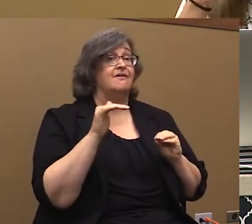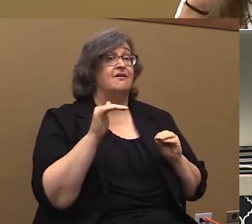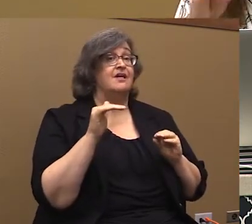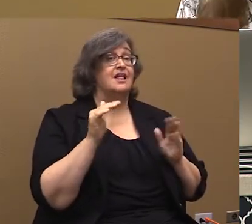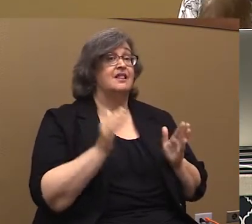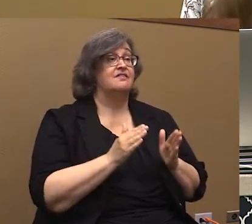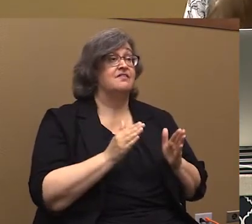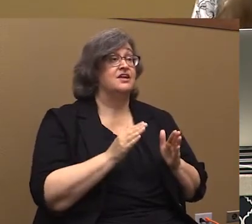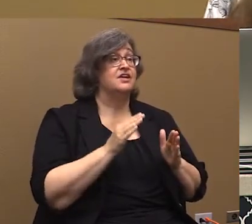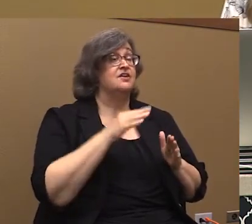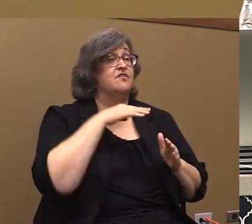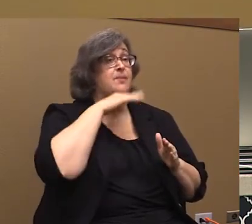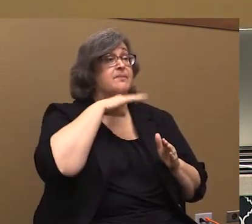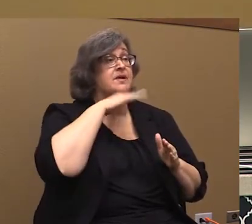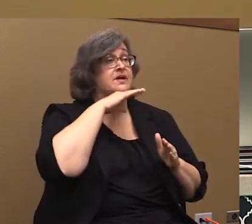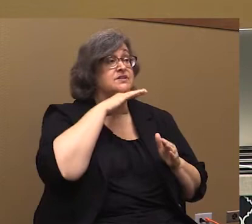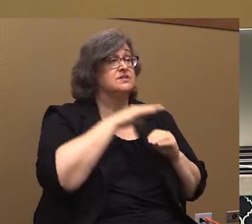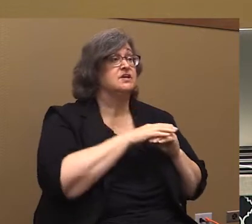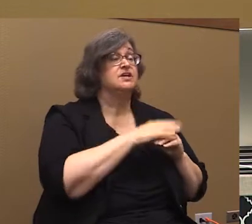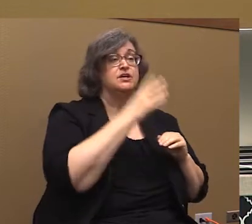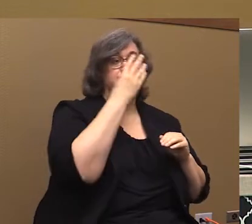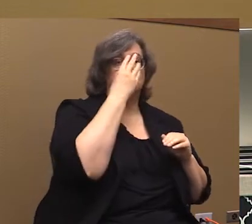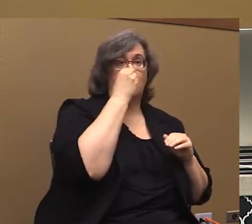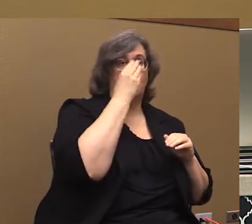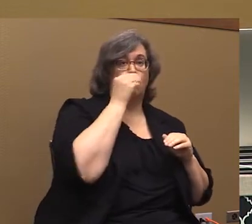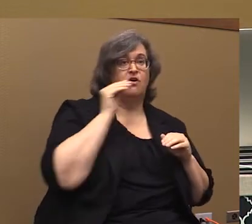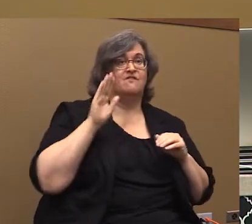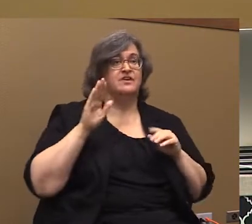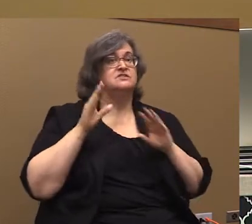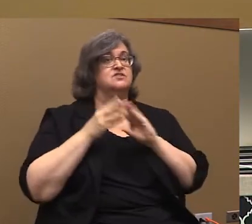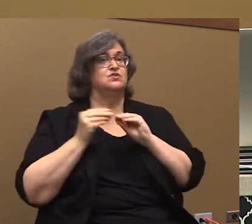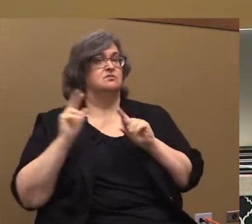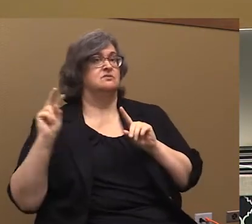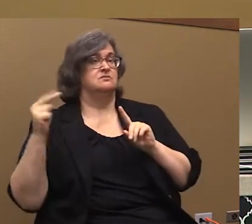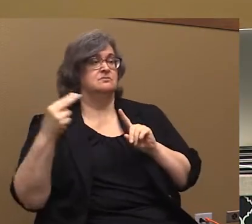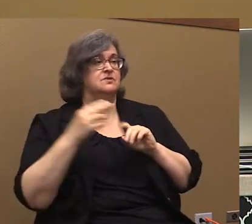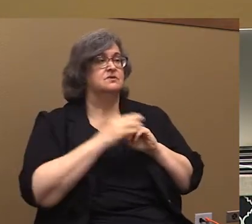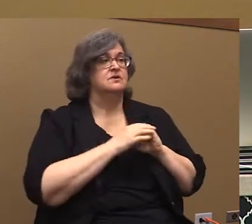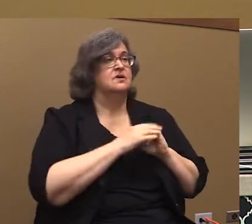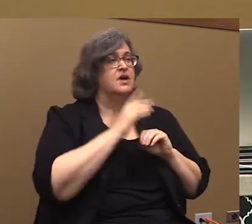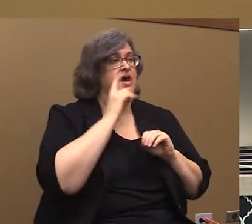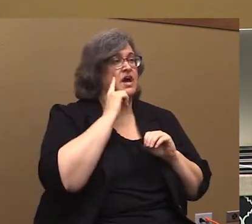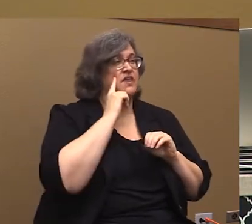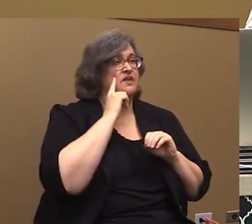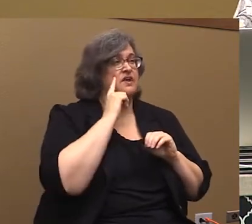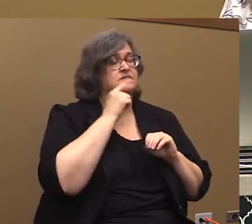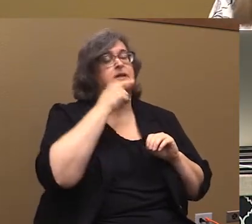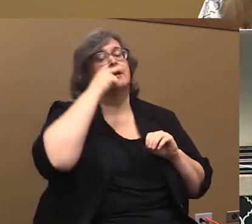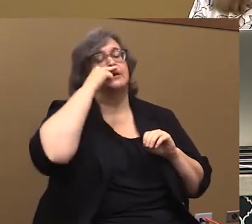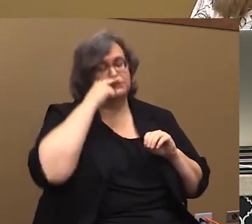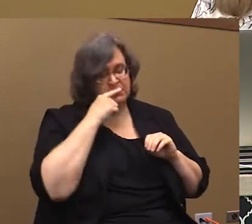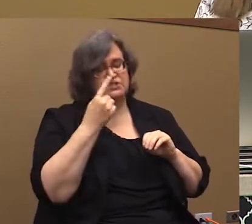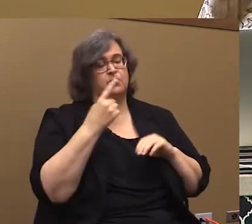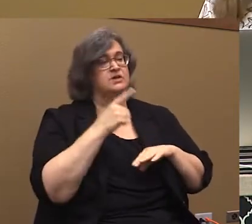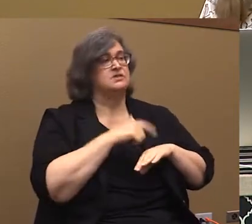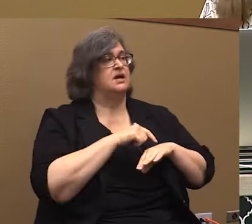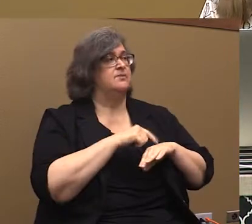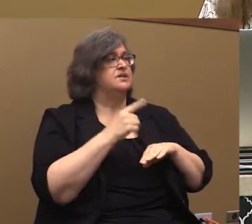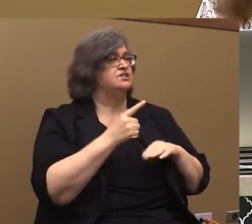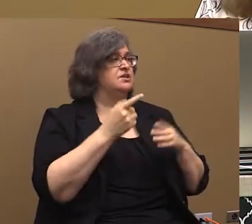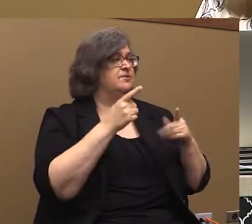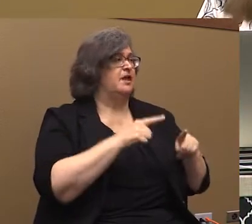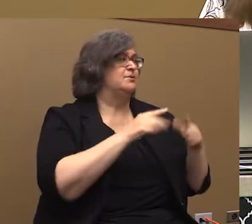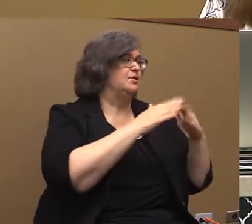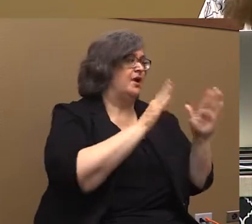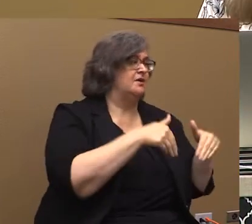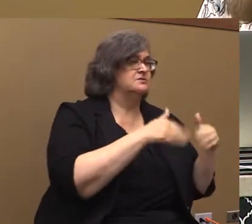story, the true story of the Three Little Pigs? it's told from the perspective of the wolf. That